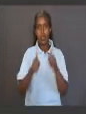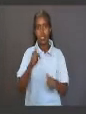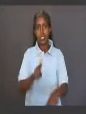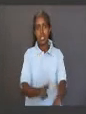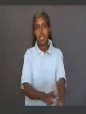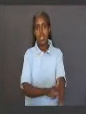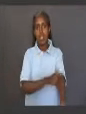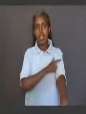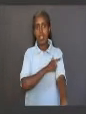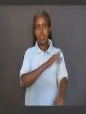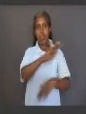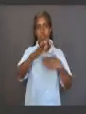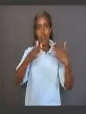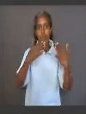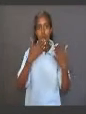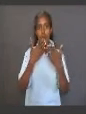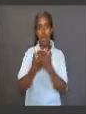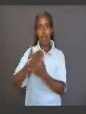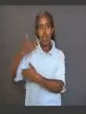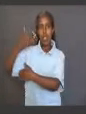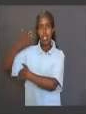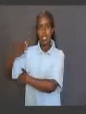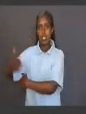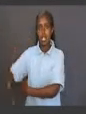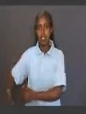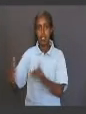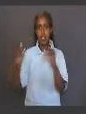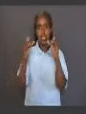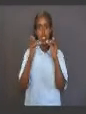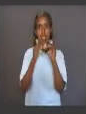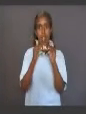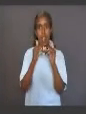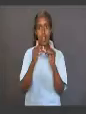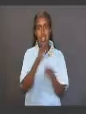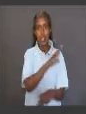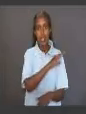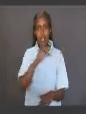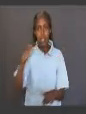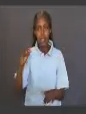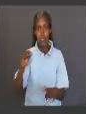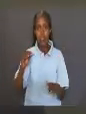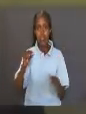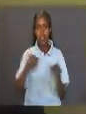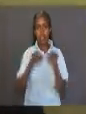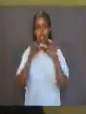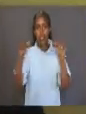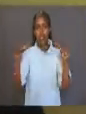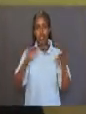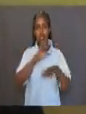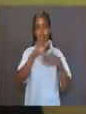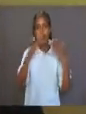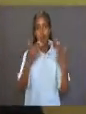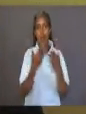lengths of all of its sides are equal, and the measures of all of